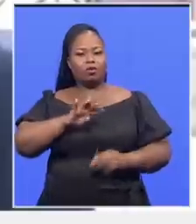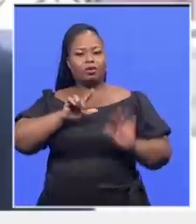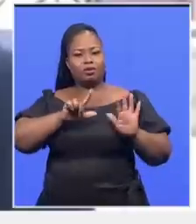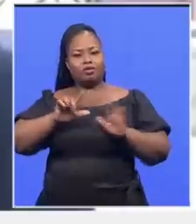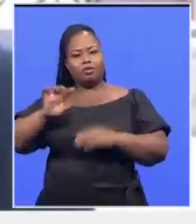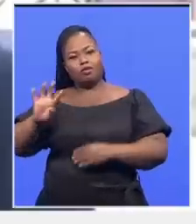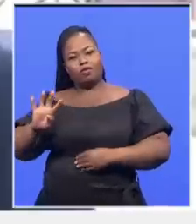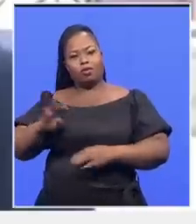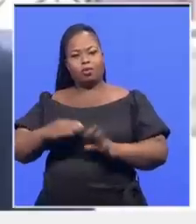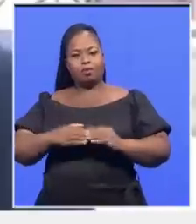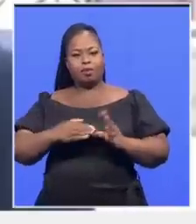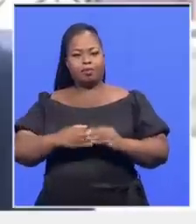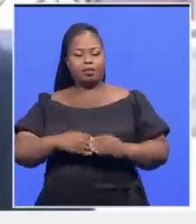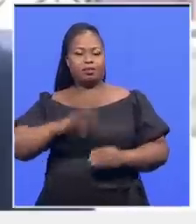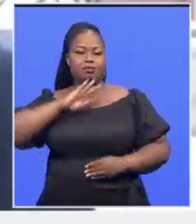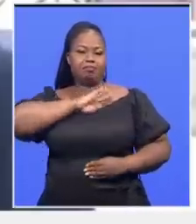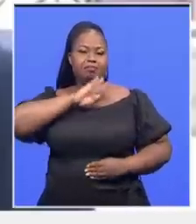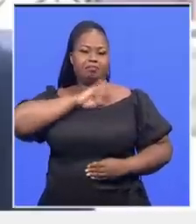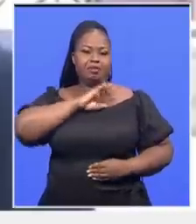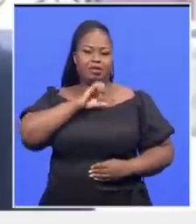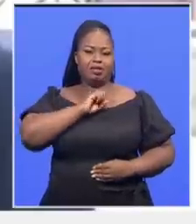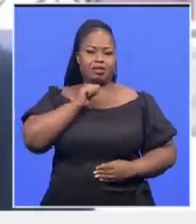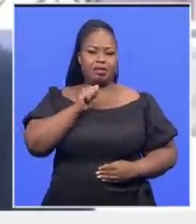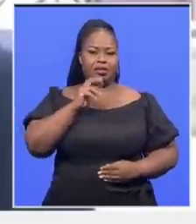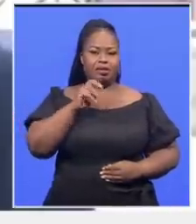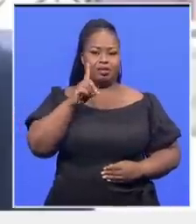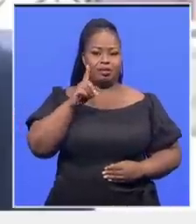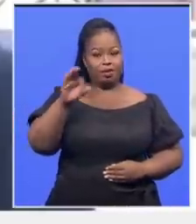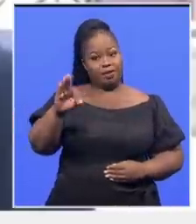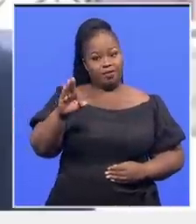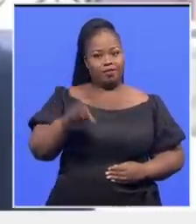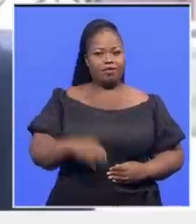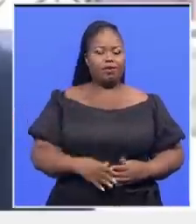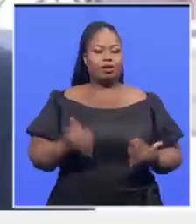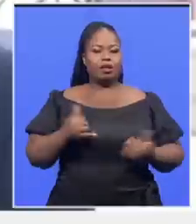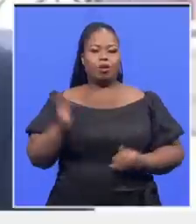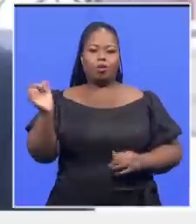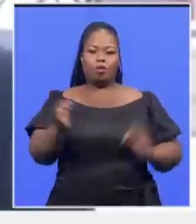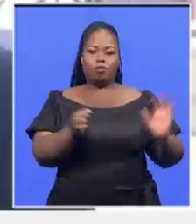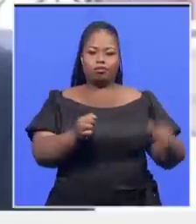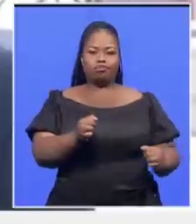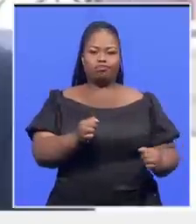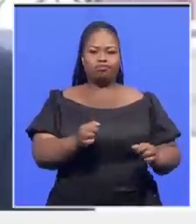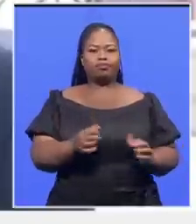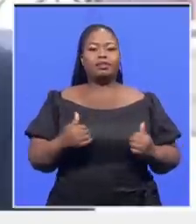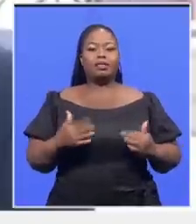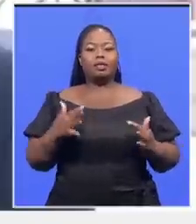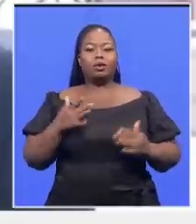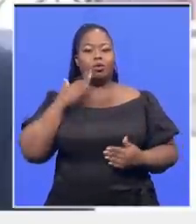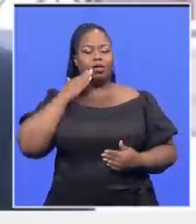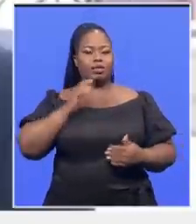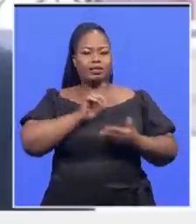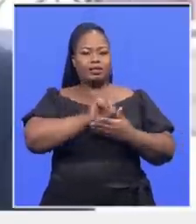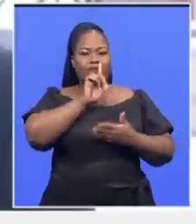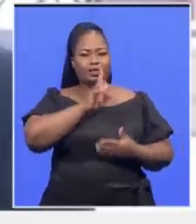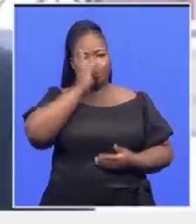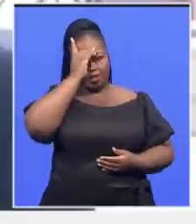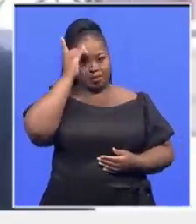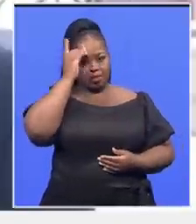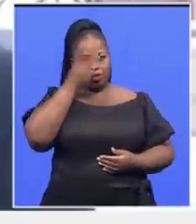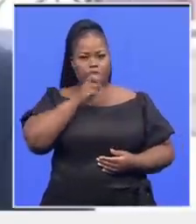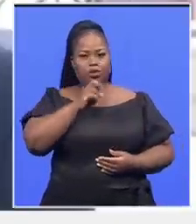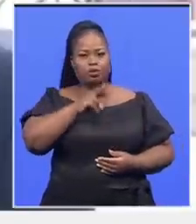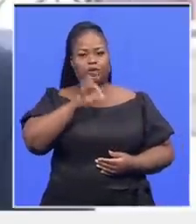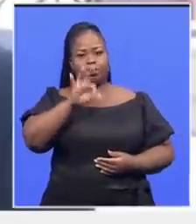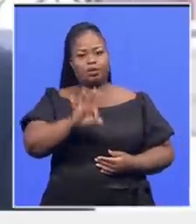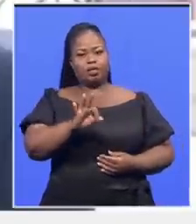3,474 members of the South African National Defence Force have been deployed effective from 17 March